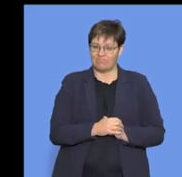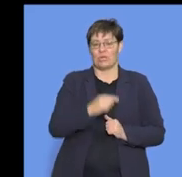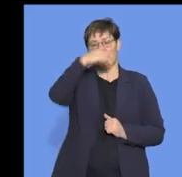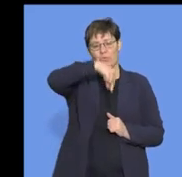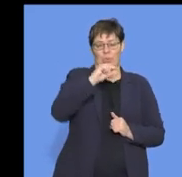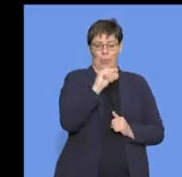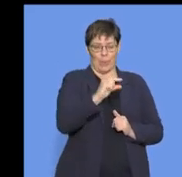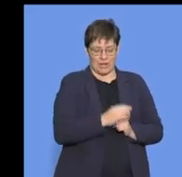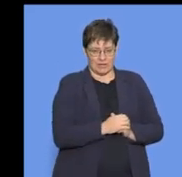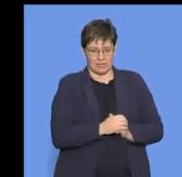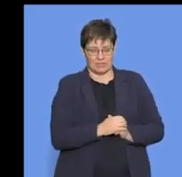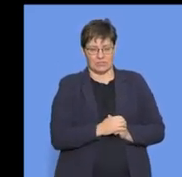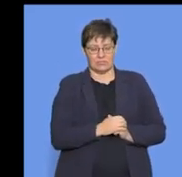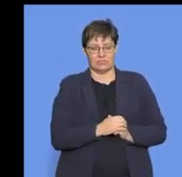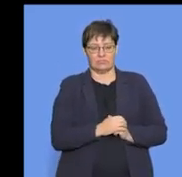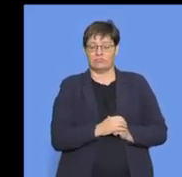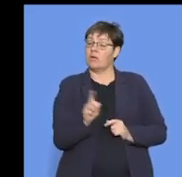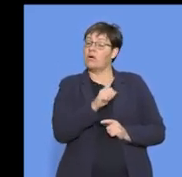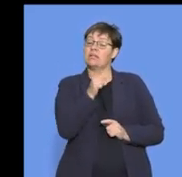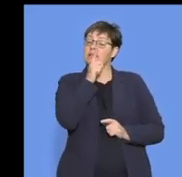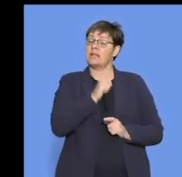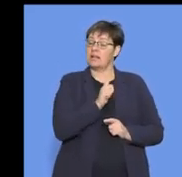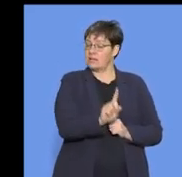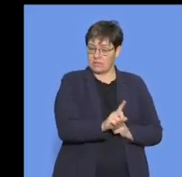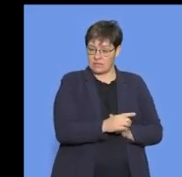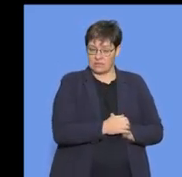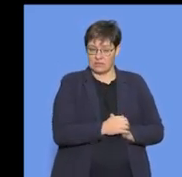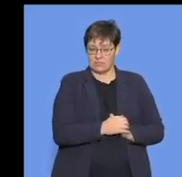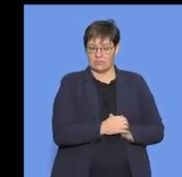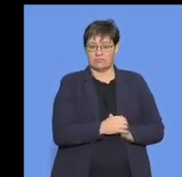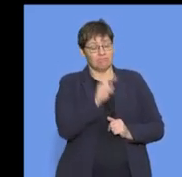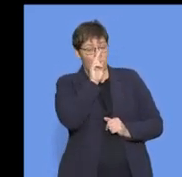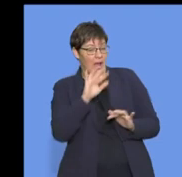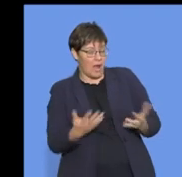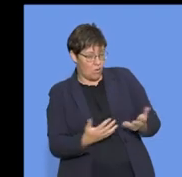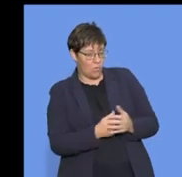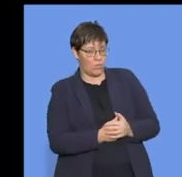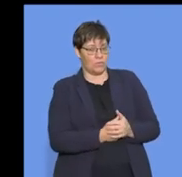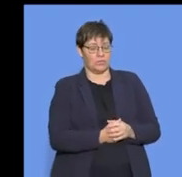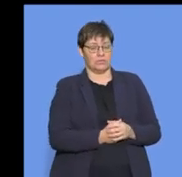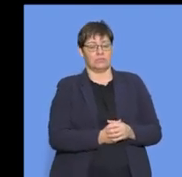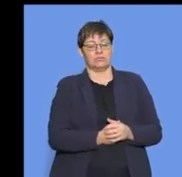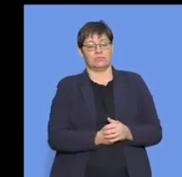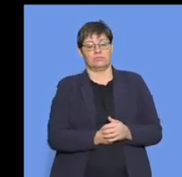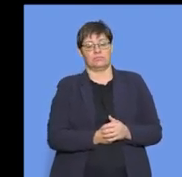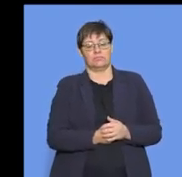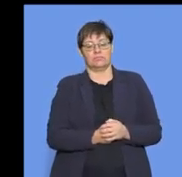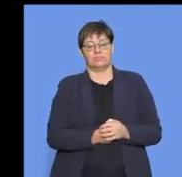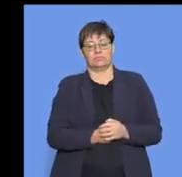got it, little q. So what does that version of the cos rule look like?